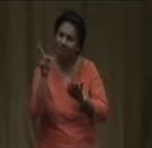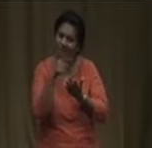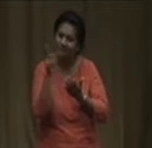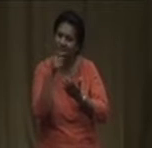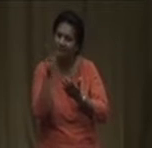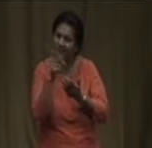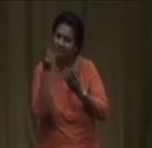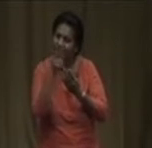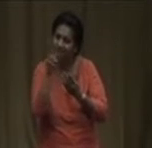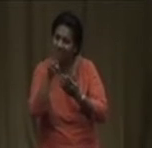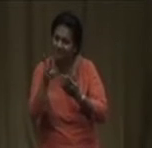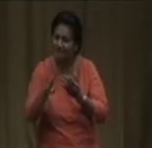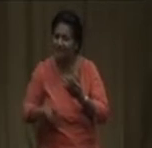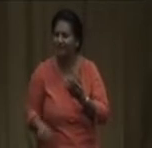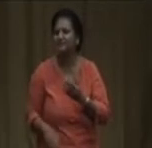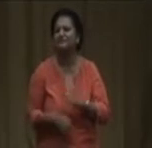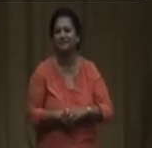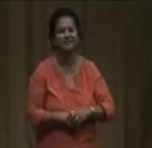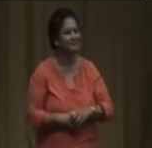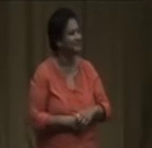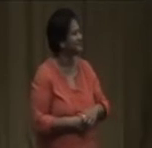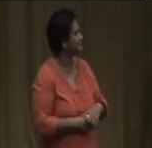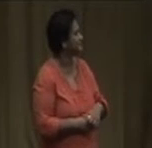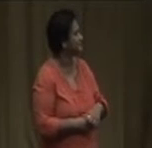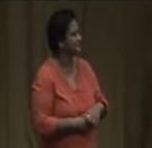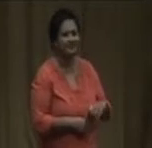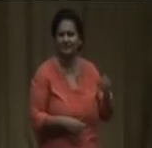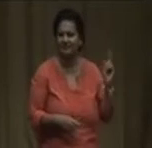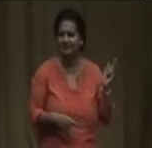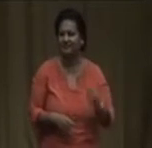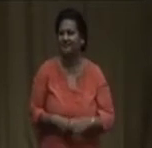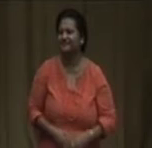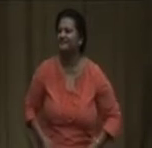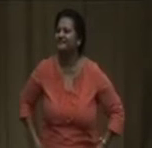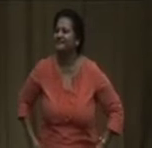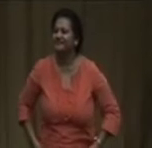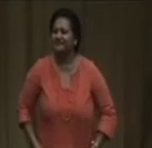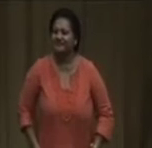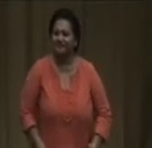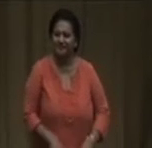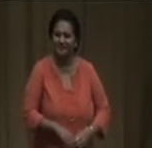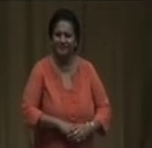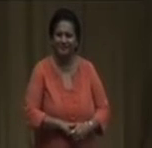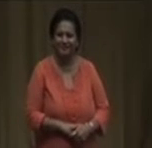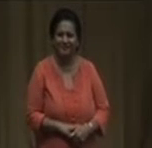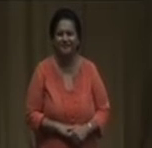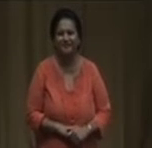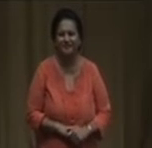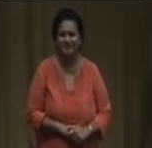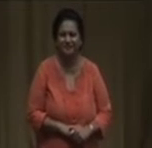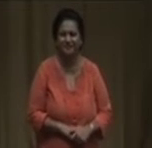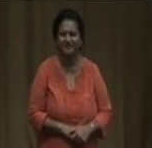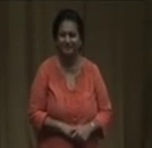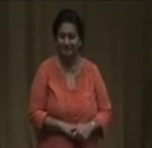the OerU learning community. Find an OerU course that interests you. Get open access